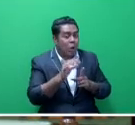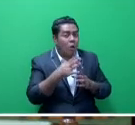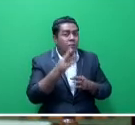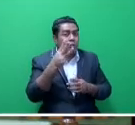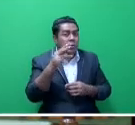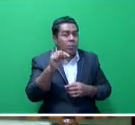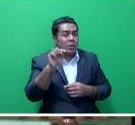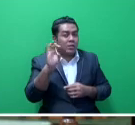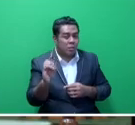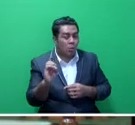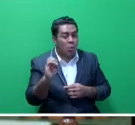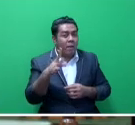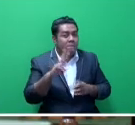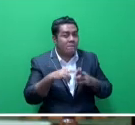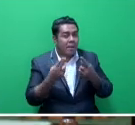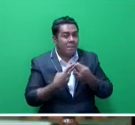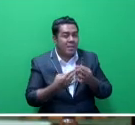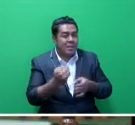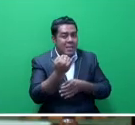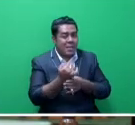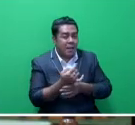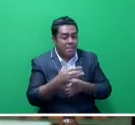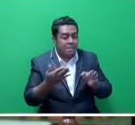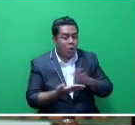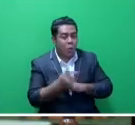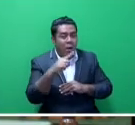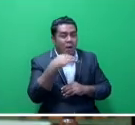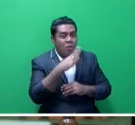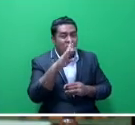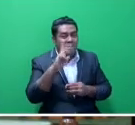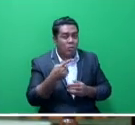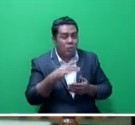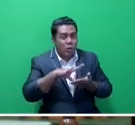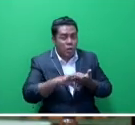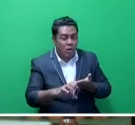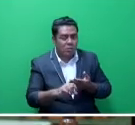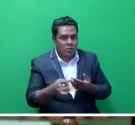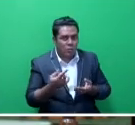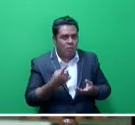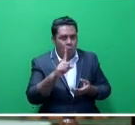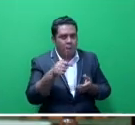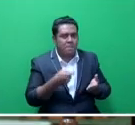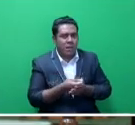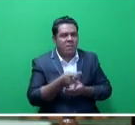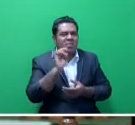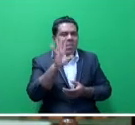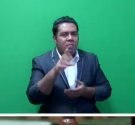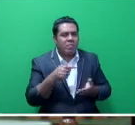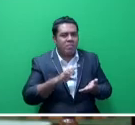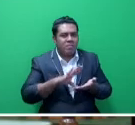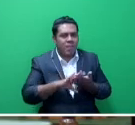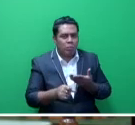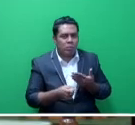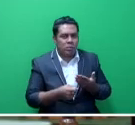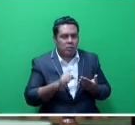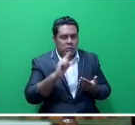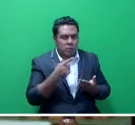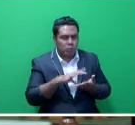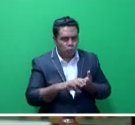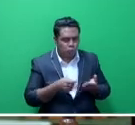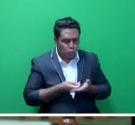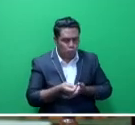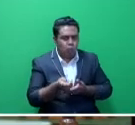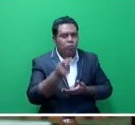more, and family income below $100,000 will be eligible for a one-off payment of $10,000, government grant towards